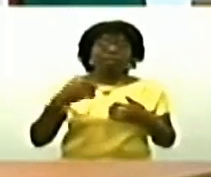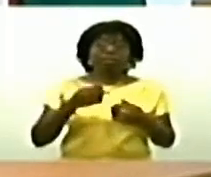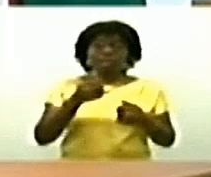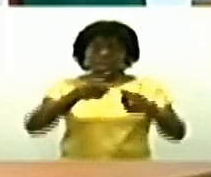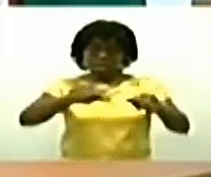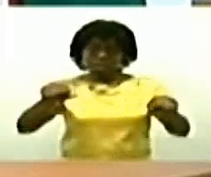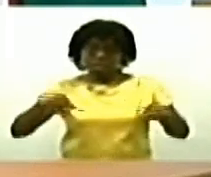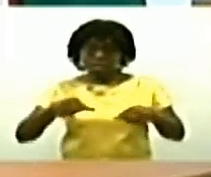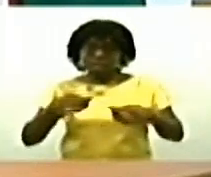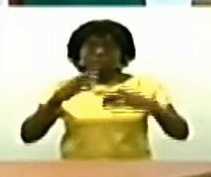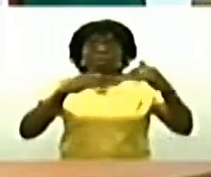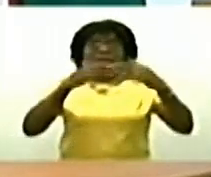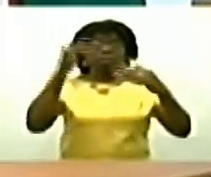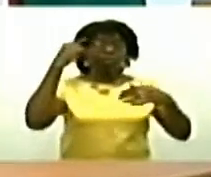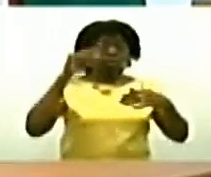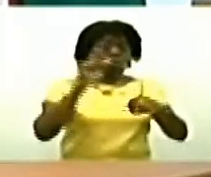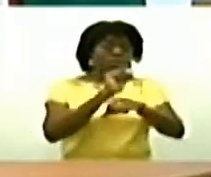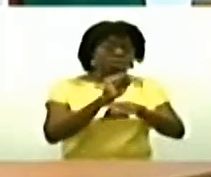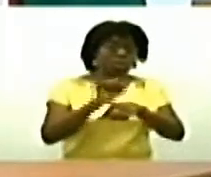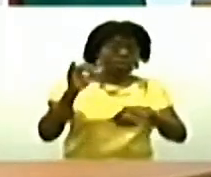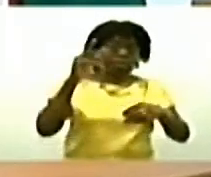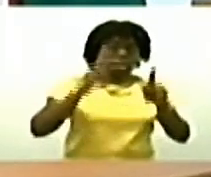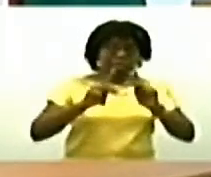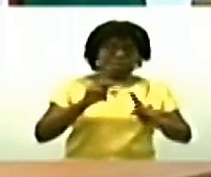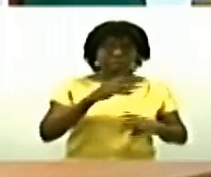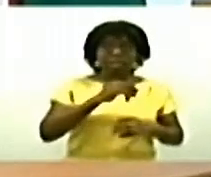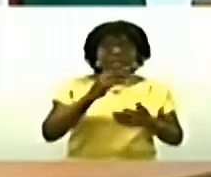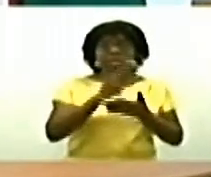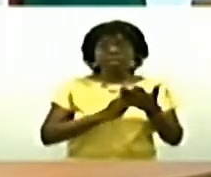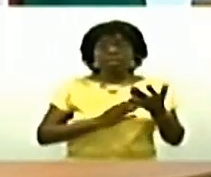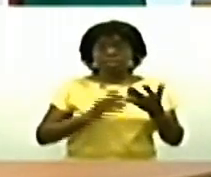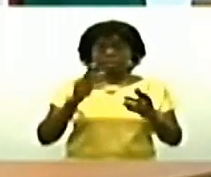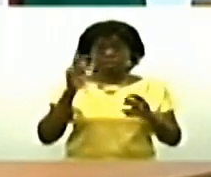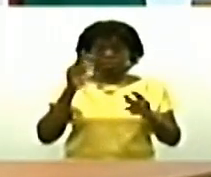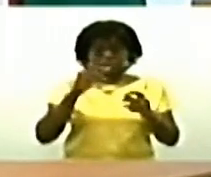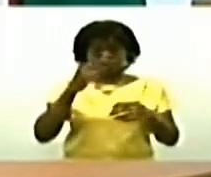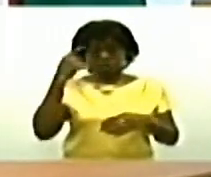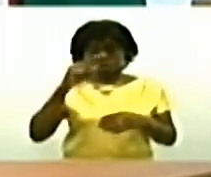people, and we have to have areas preserved for a tourism product.